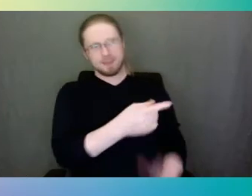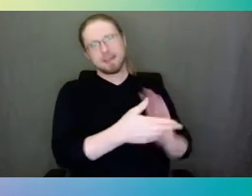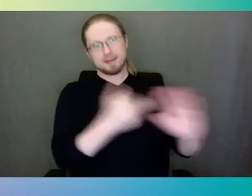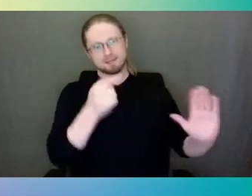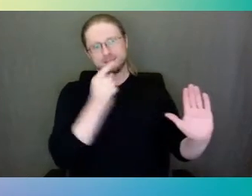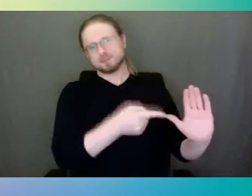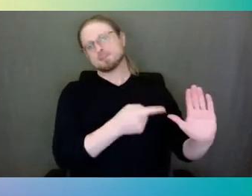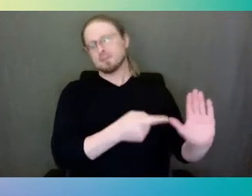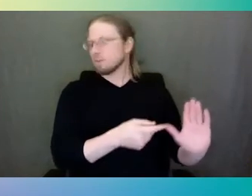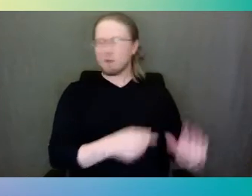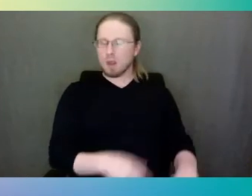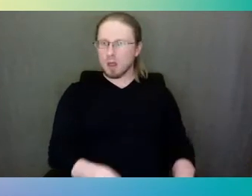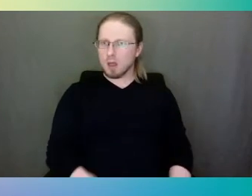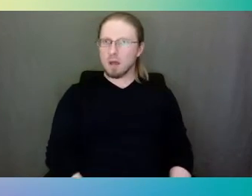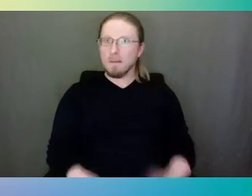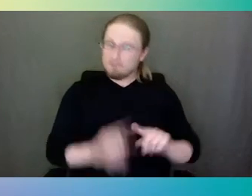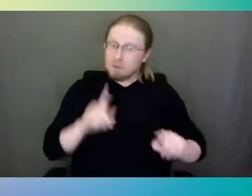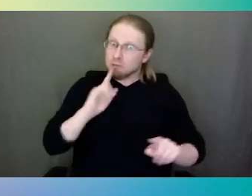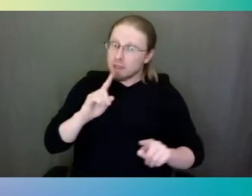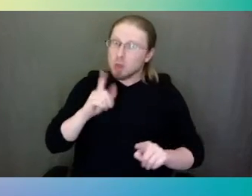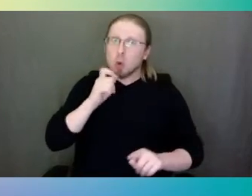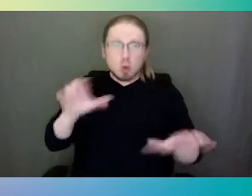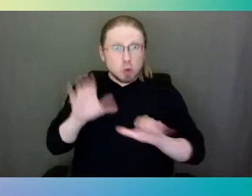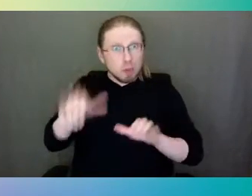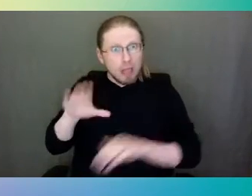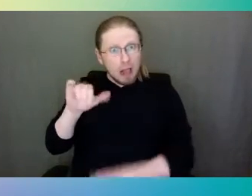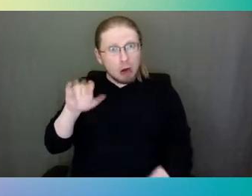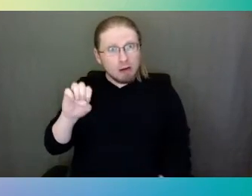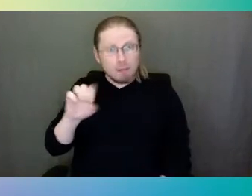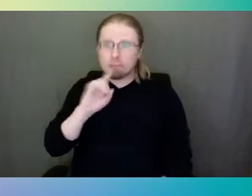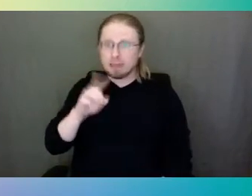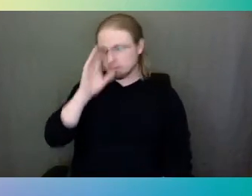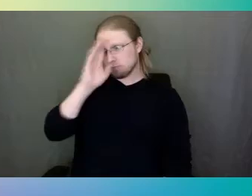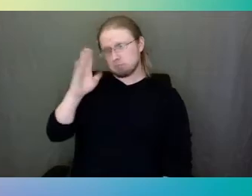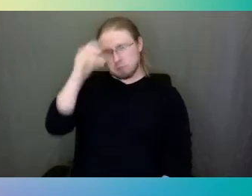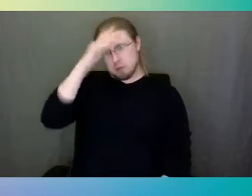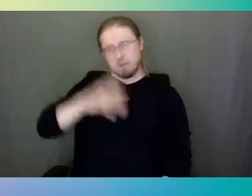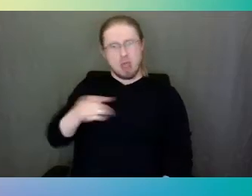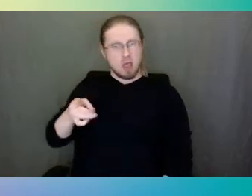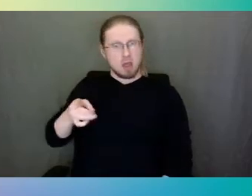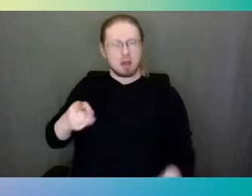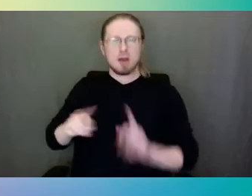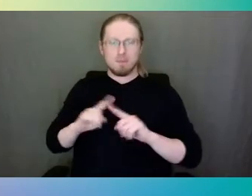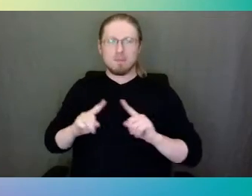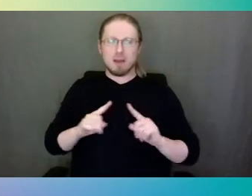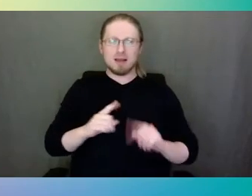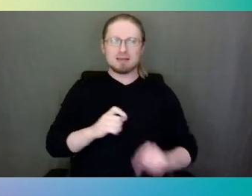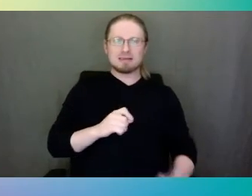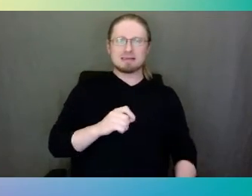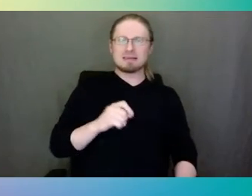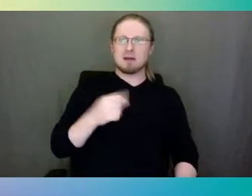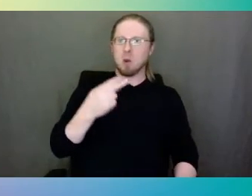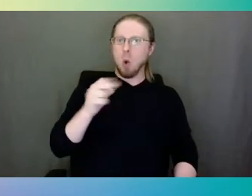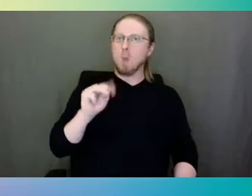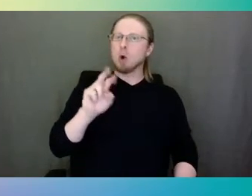was mostly heterosexual men doing these crimes, but homosexuals got pegged. There's a